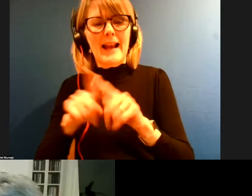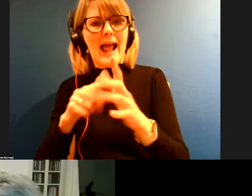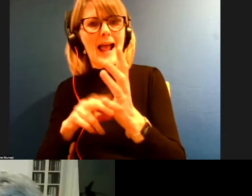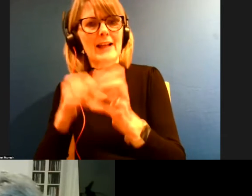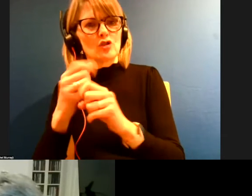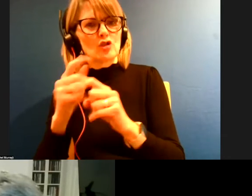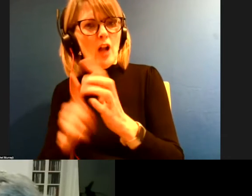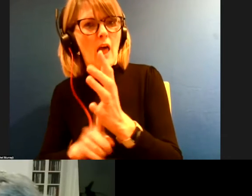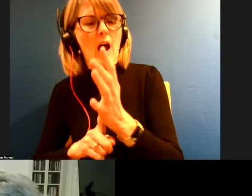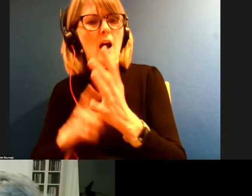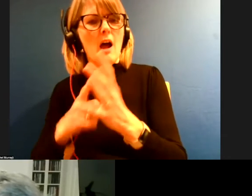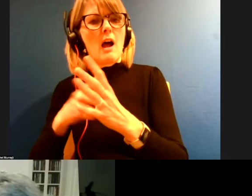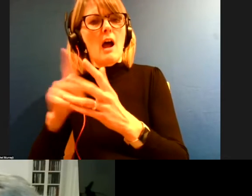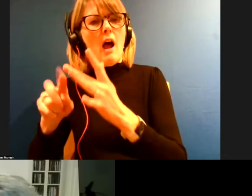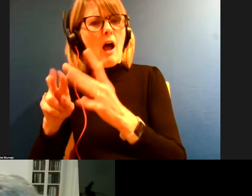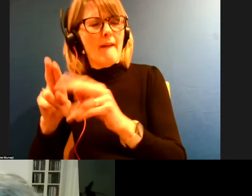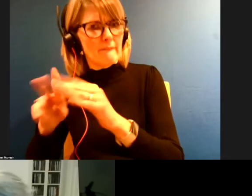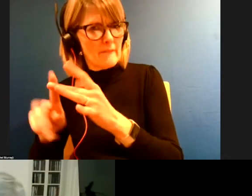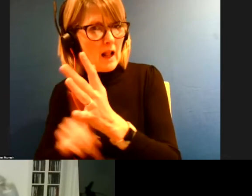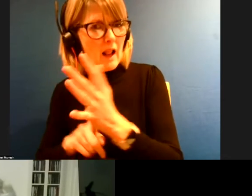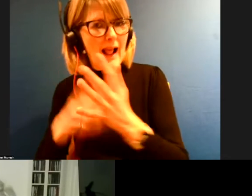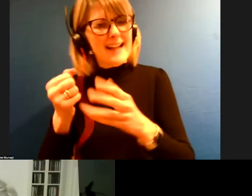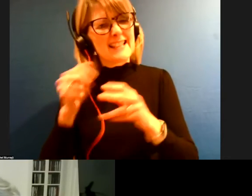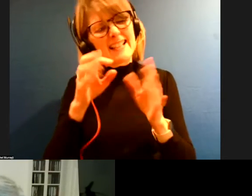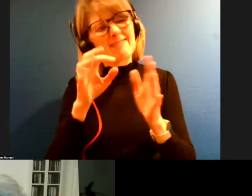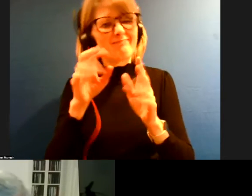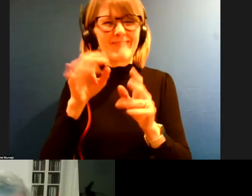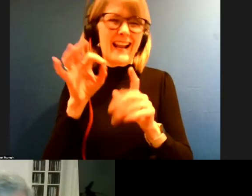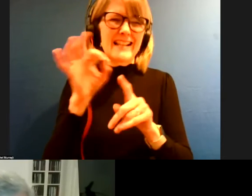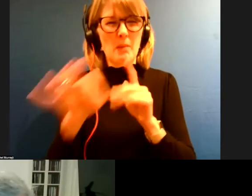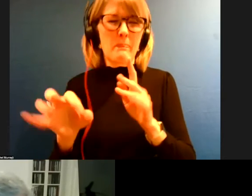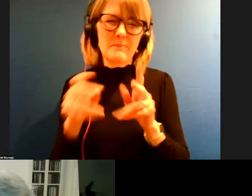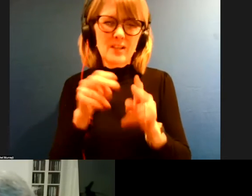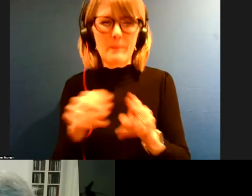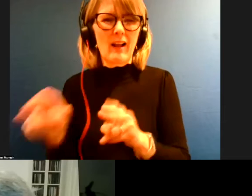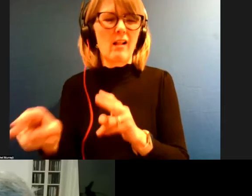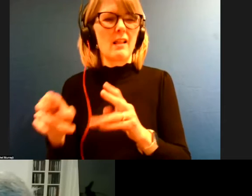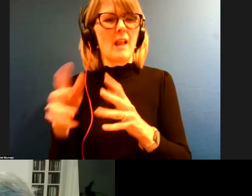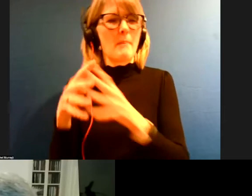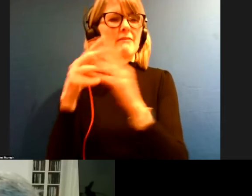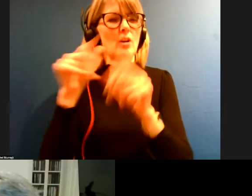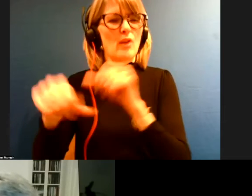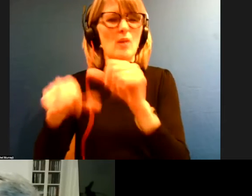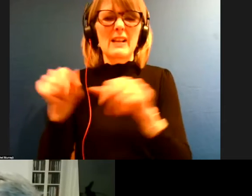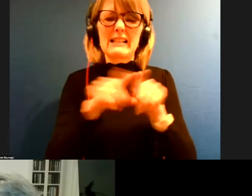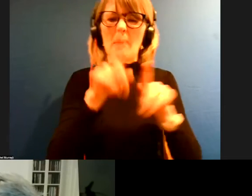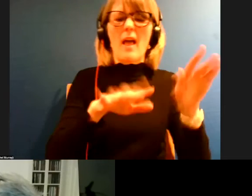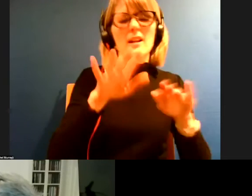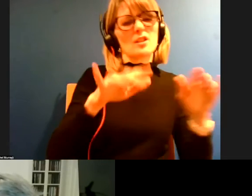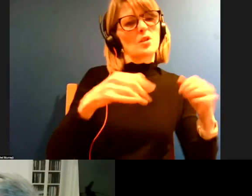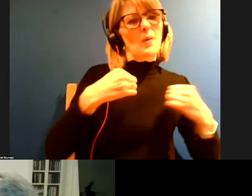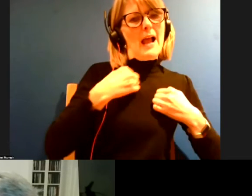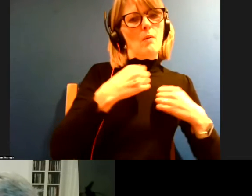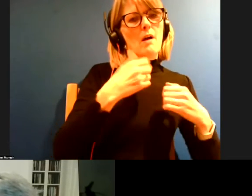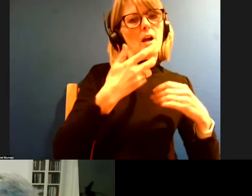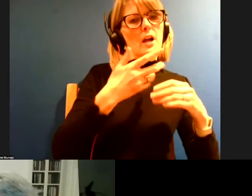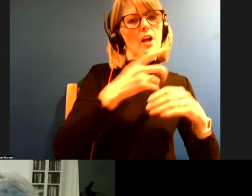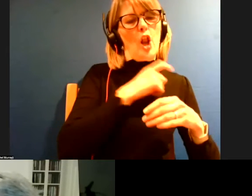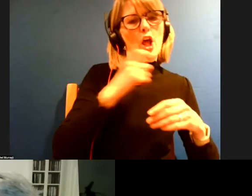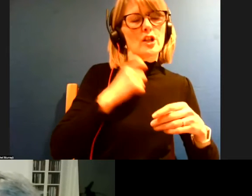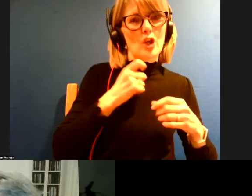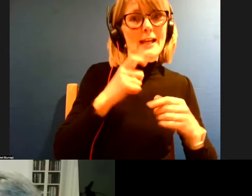a typical American process, very similar to our clergy conference planned, and we exploded it. We